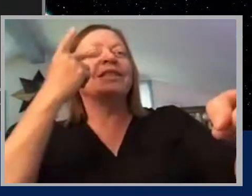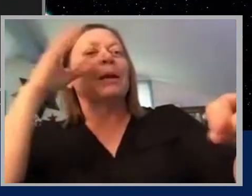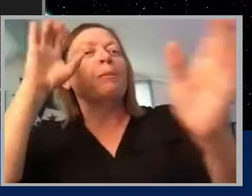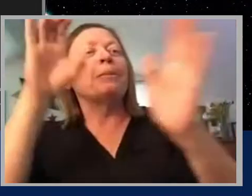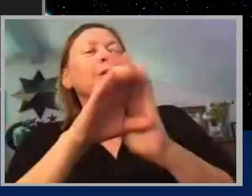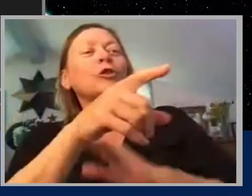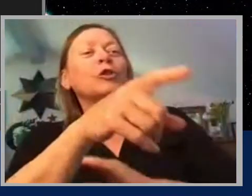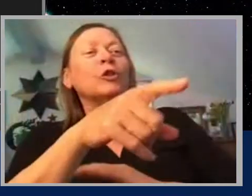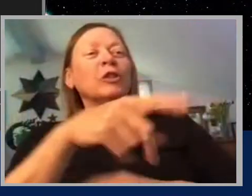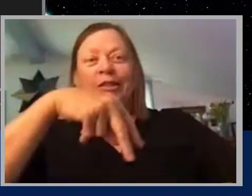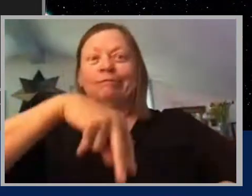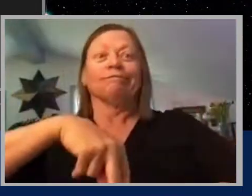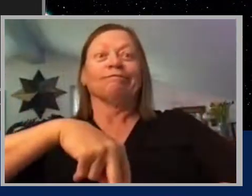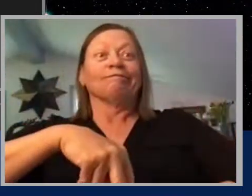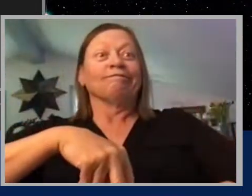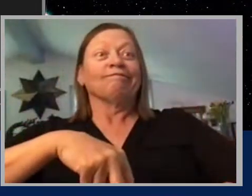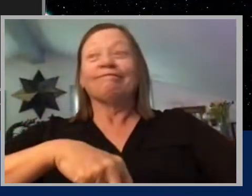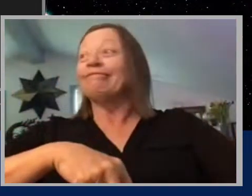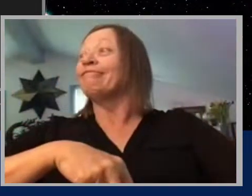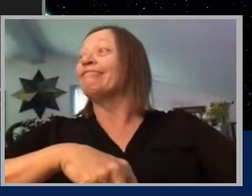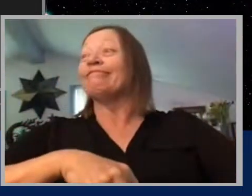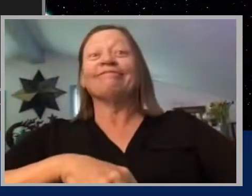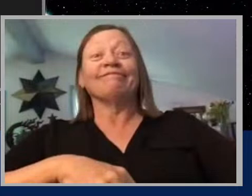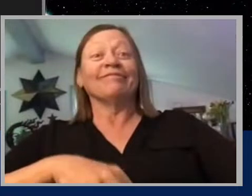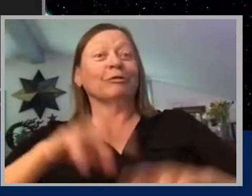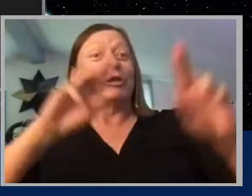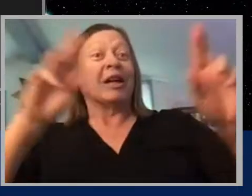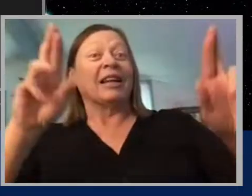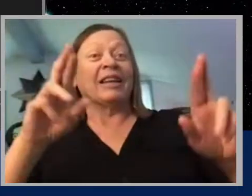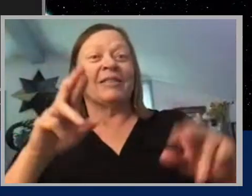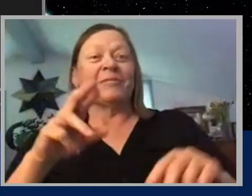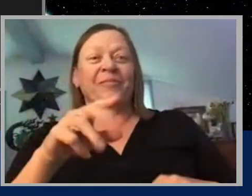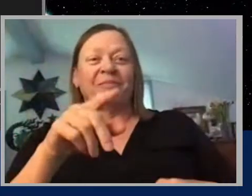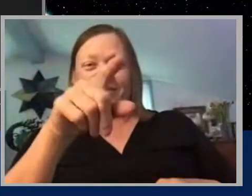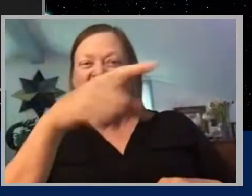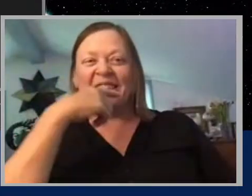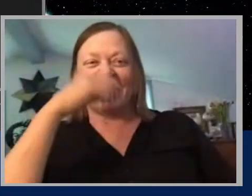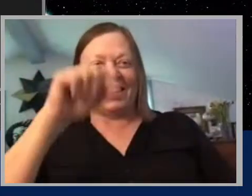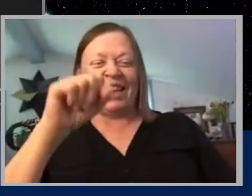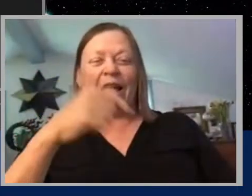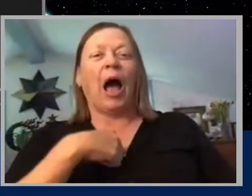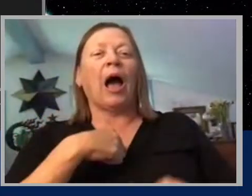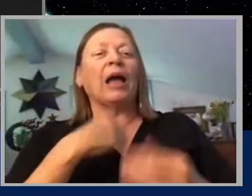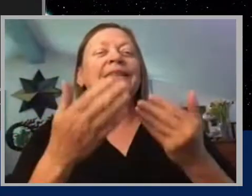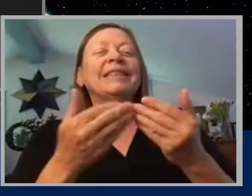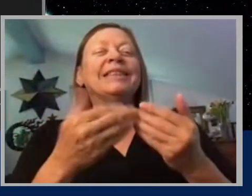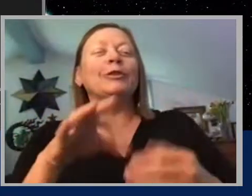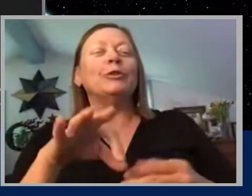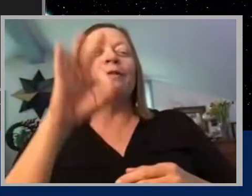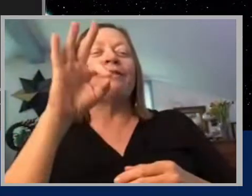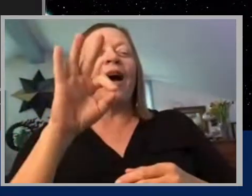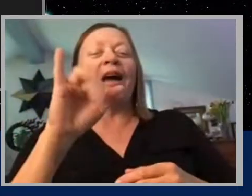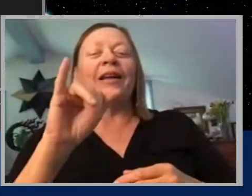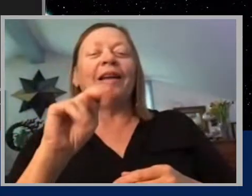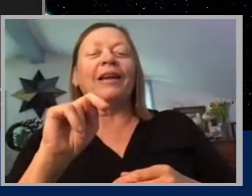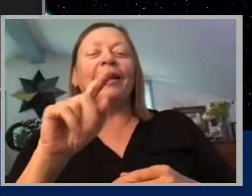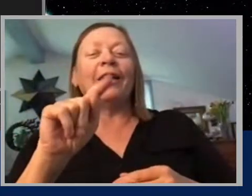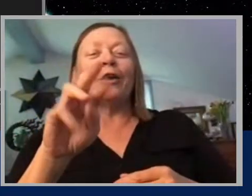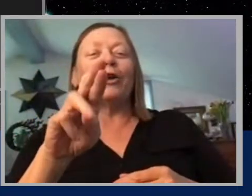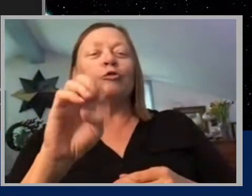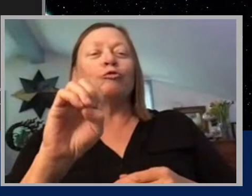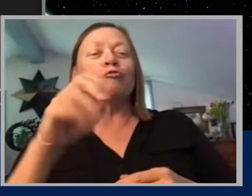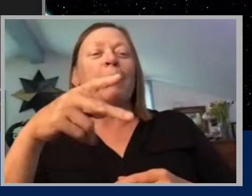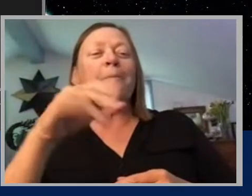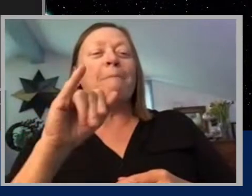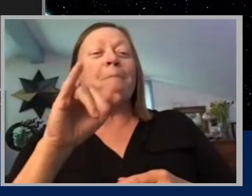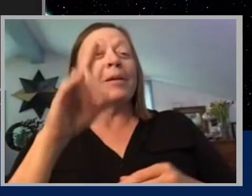at the Intrepid, yeah. It's good because when I need to get an Intrepid photo, I just look for the black and white ones and I'm good. Oh, there you go. We're all labeled Intrepid too. But